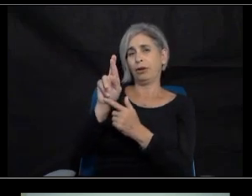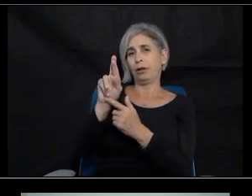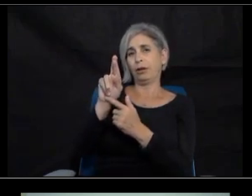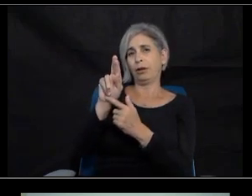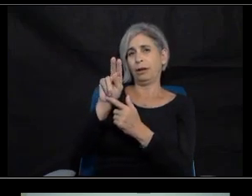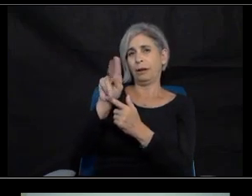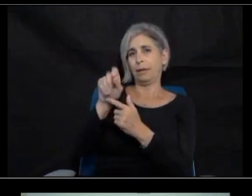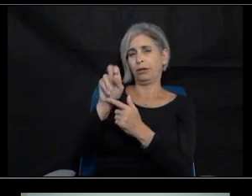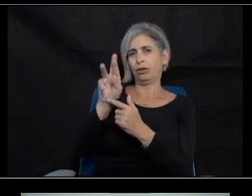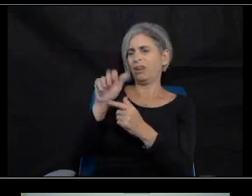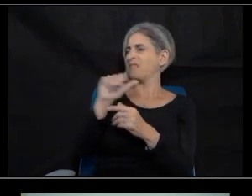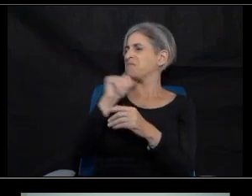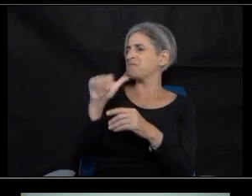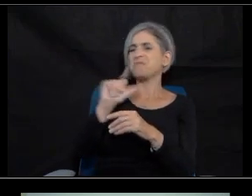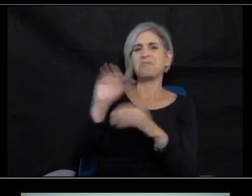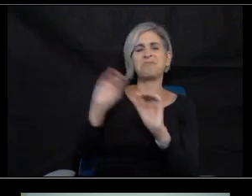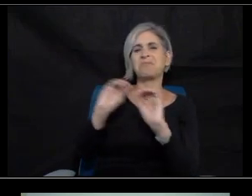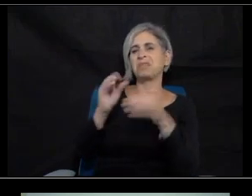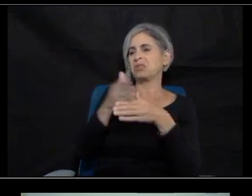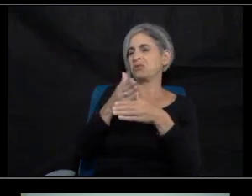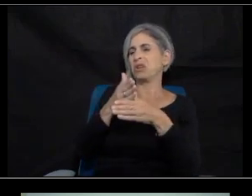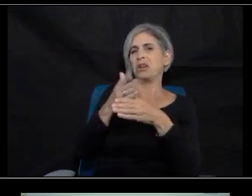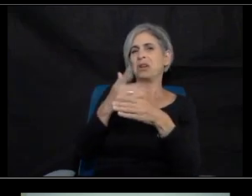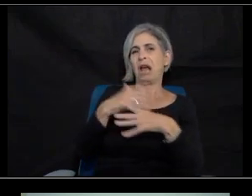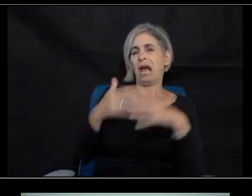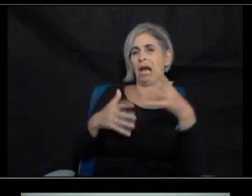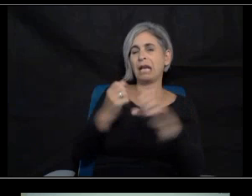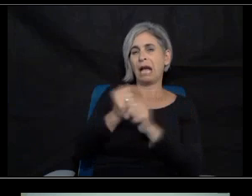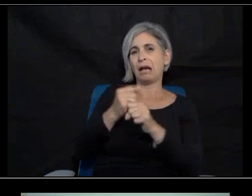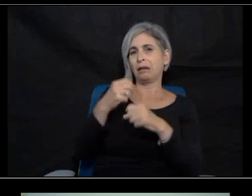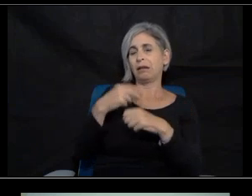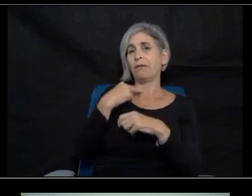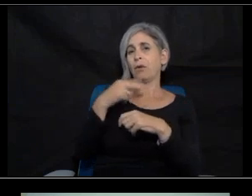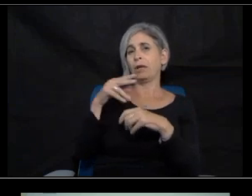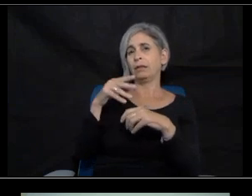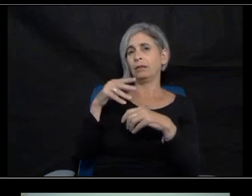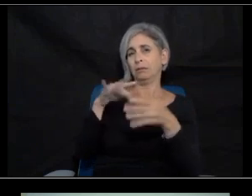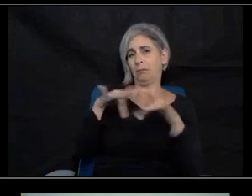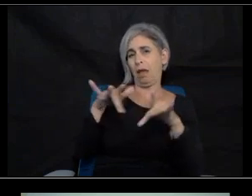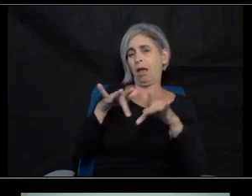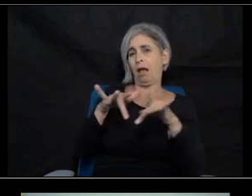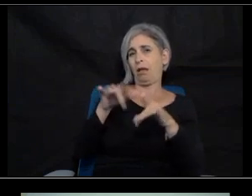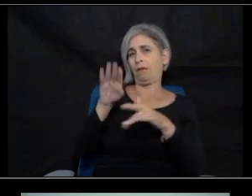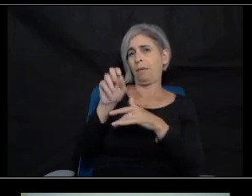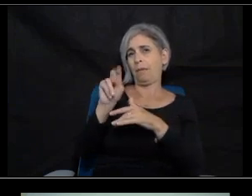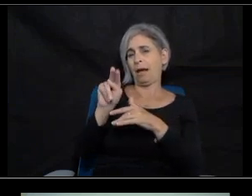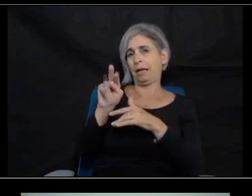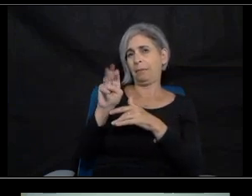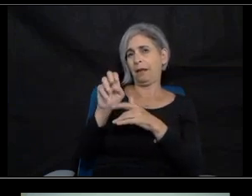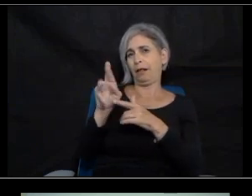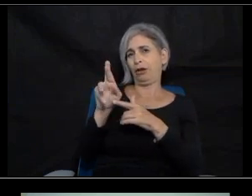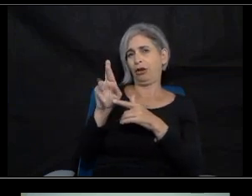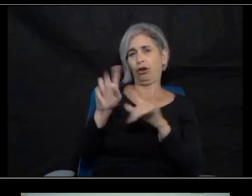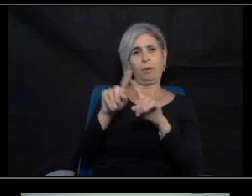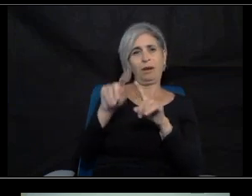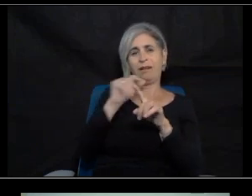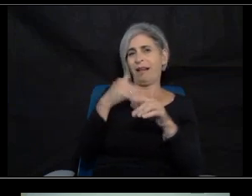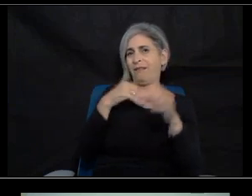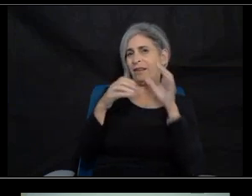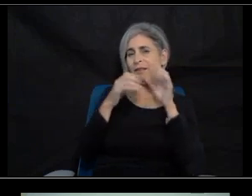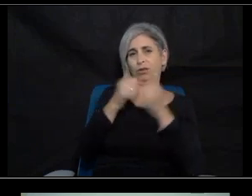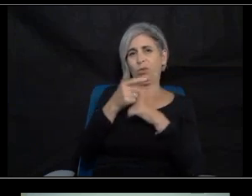I have no disclosures. At most, I did receive a voicemail from Bonnie Miller, Bonnie Miskell, but I didn't have a conversation with